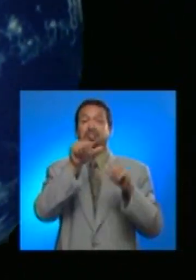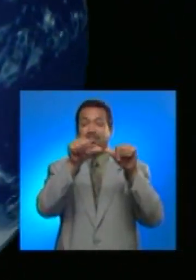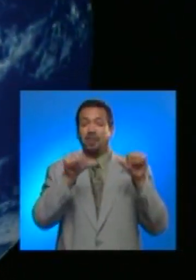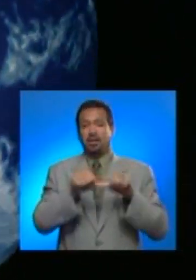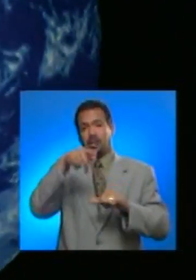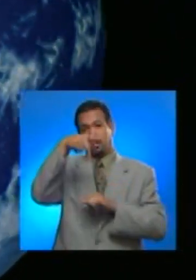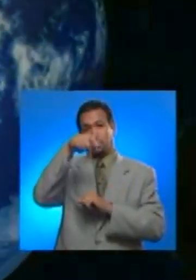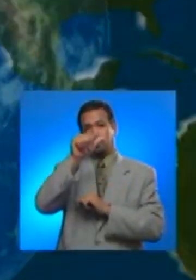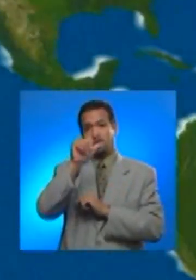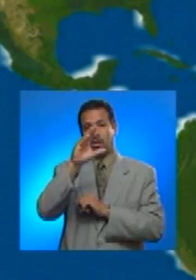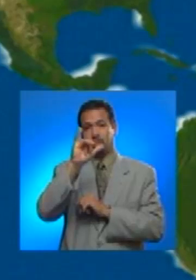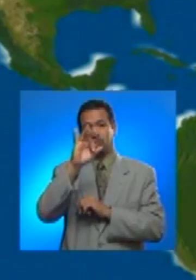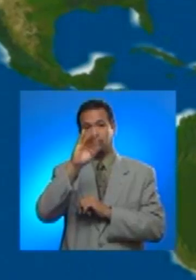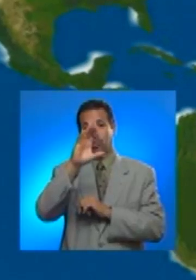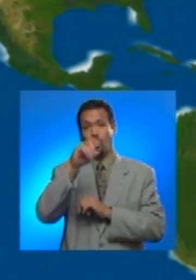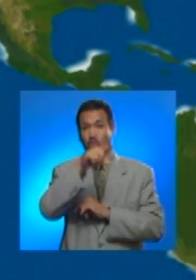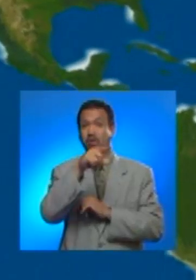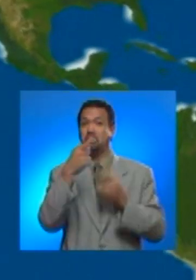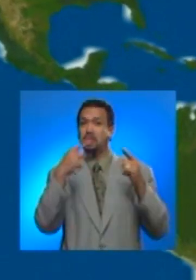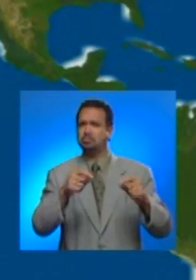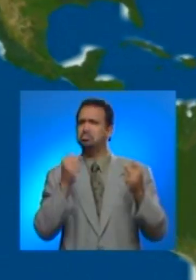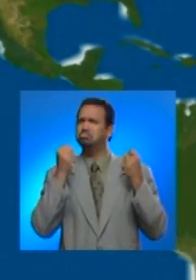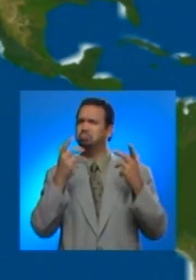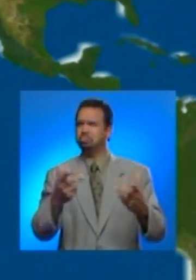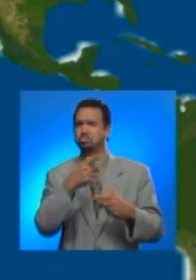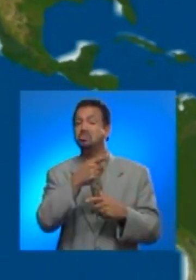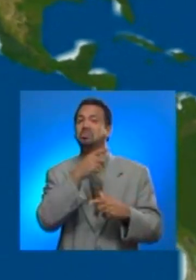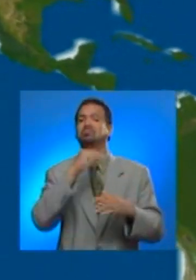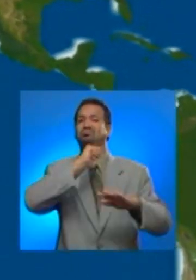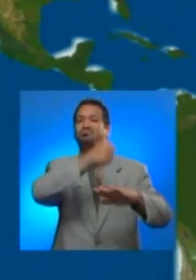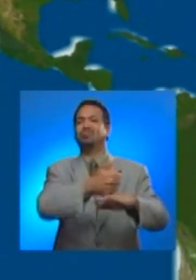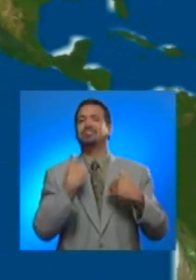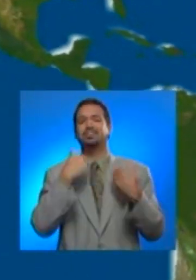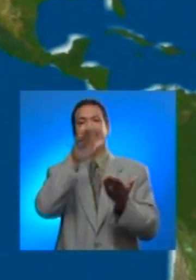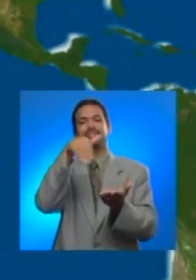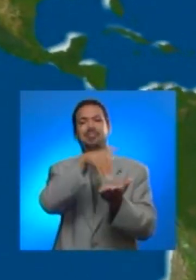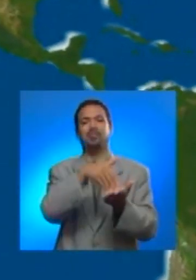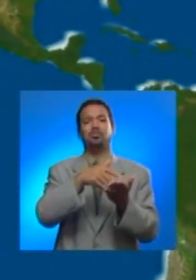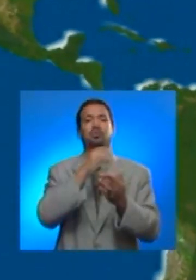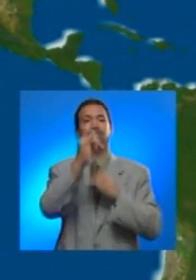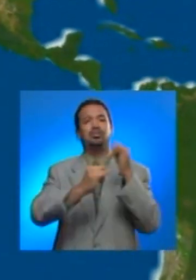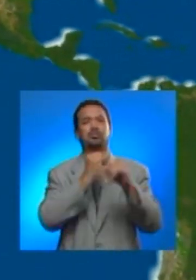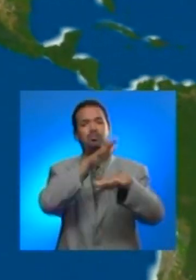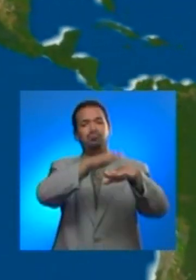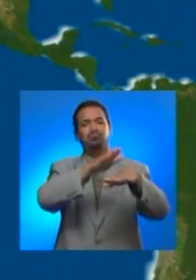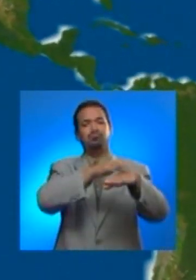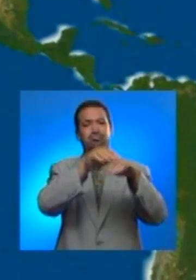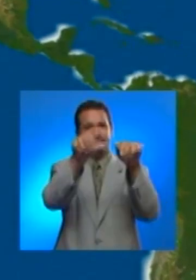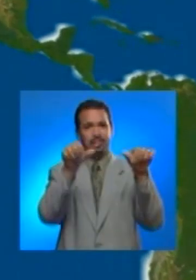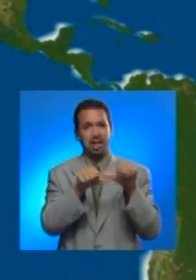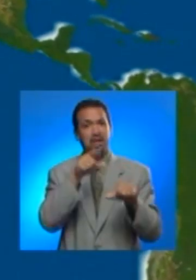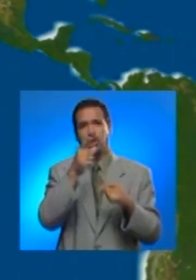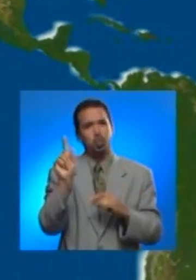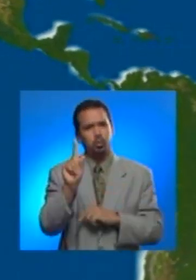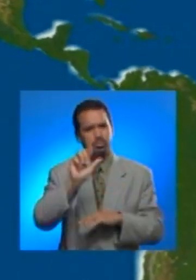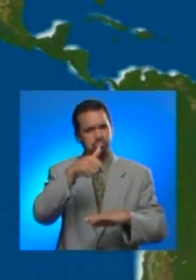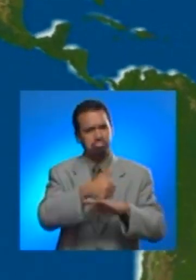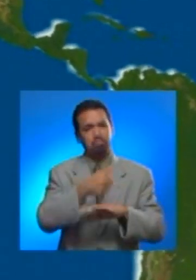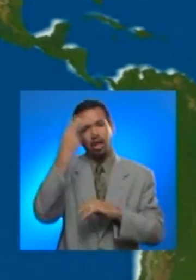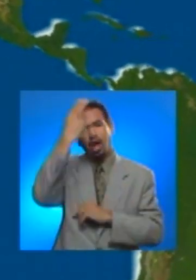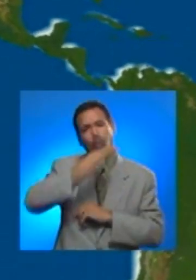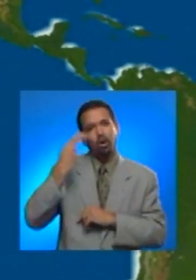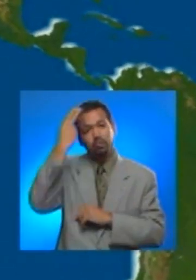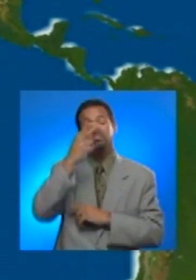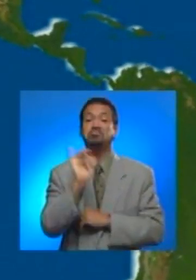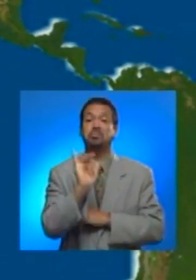Pacific region, where tsunamis attack most frequently, the Pacific Tsunami Warning Center in Hawaii and the West Coast Alaska Tsunami